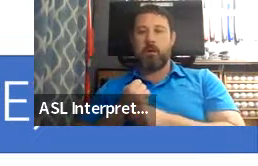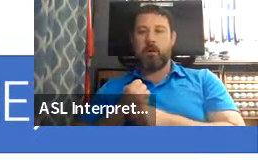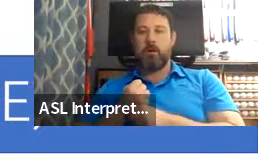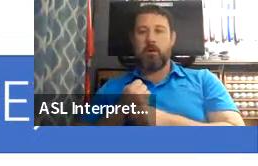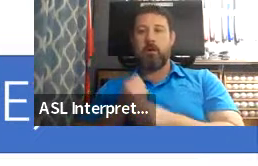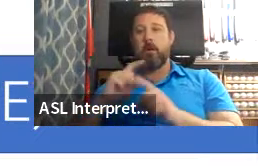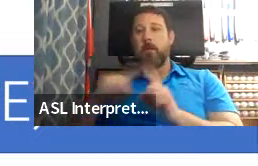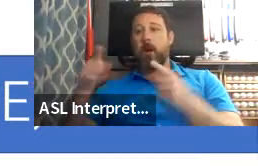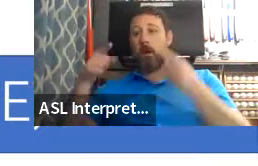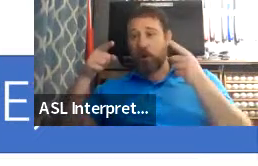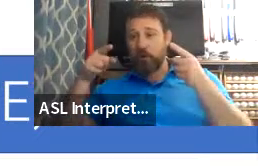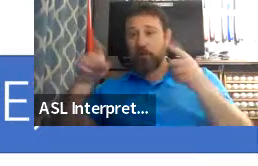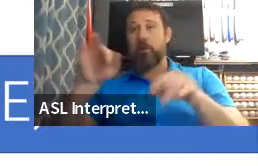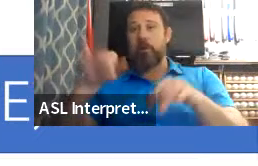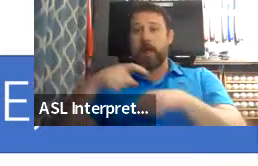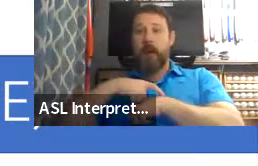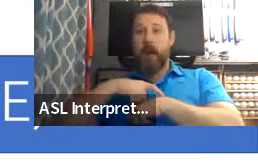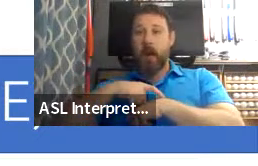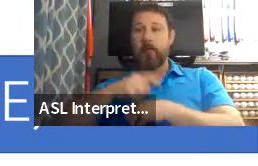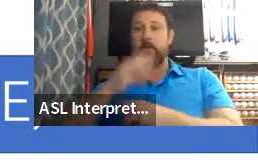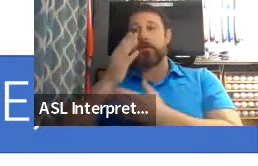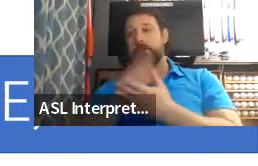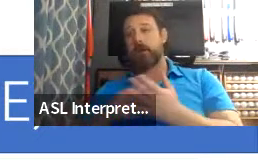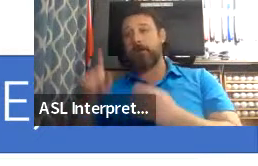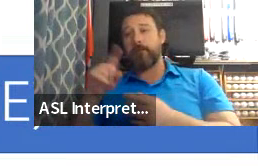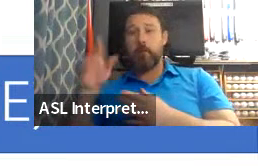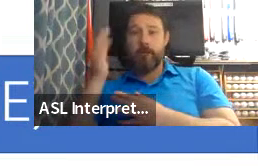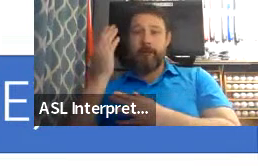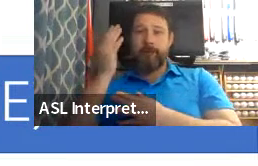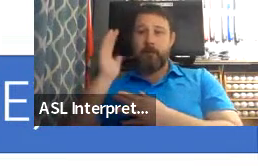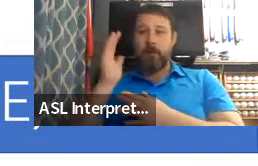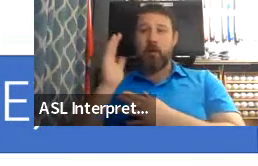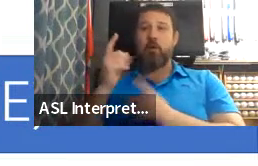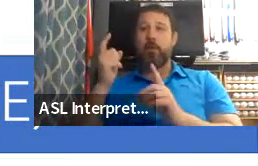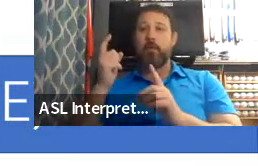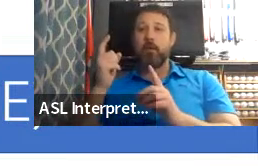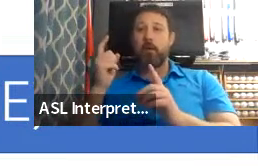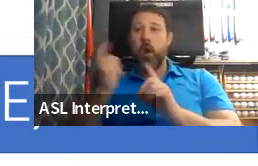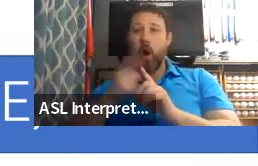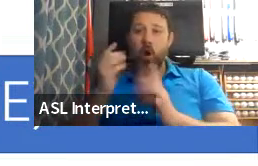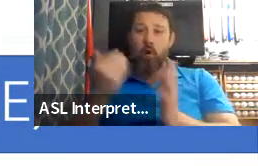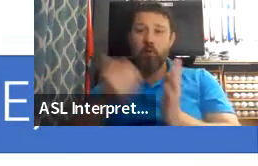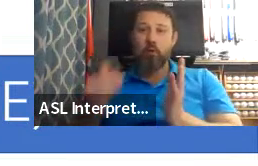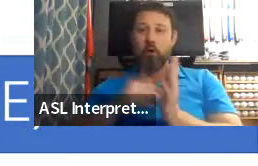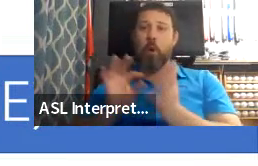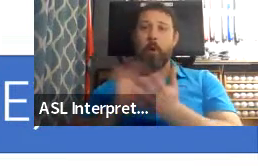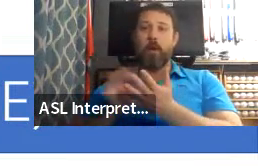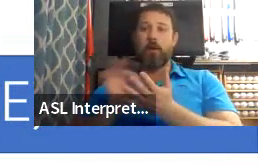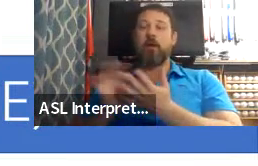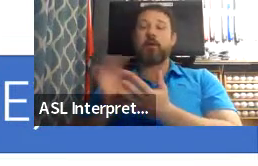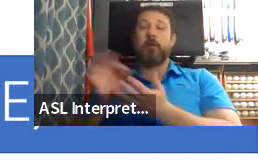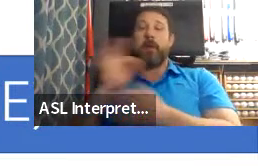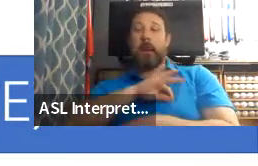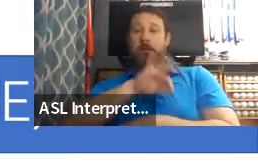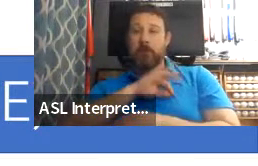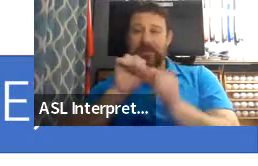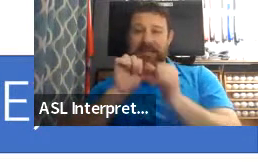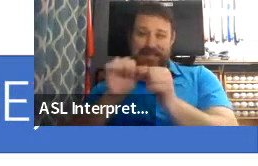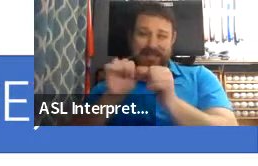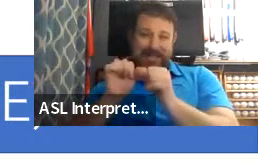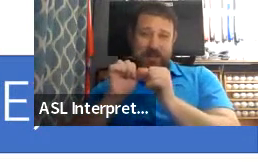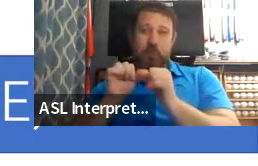However, during this period, some of you may be familiar with the auto renewal process for Medi-Cal, where Medi-Cal beneficiaries continued to